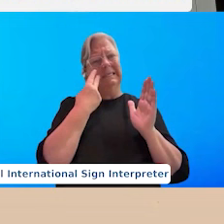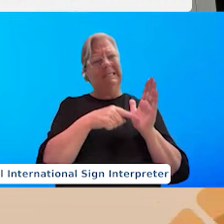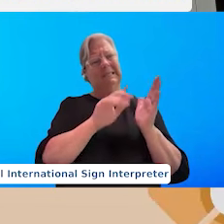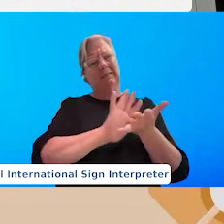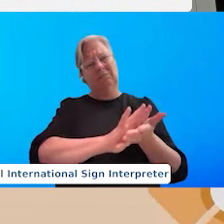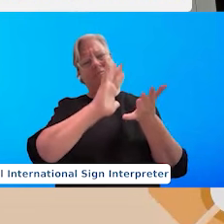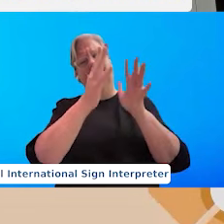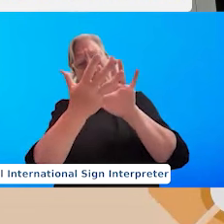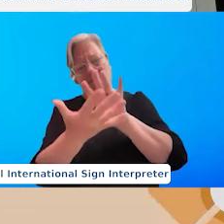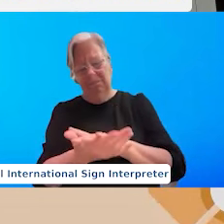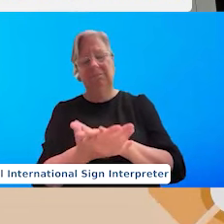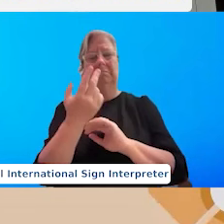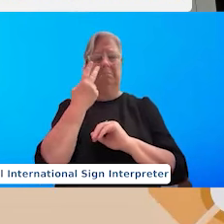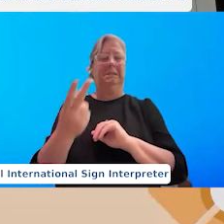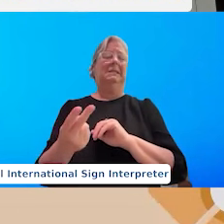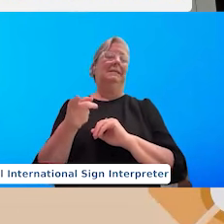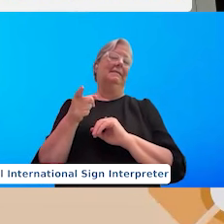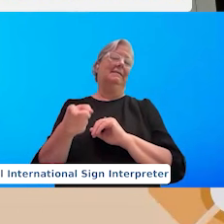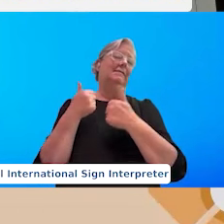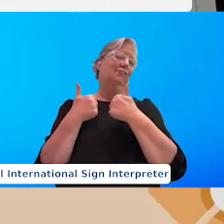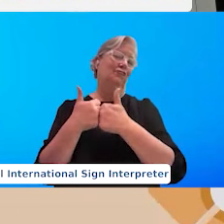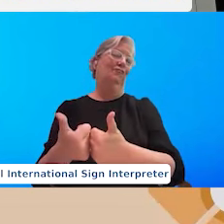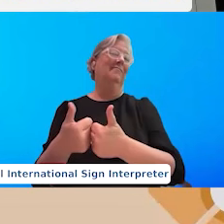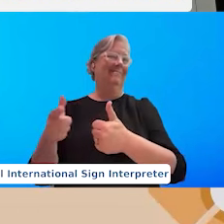are national mechanisms in order to